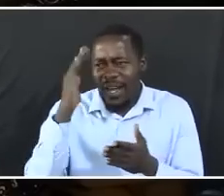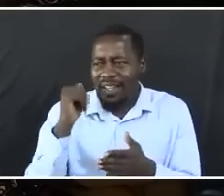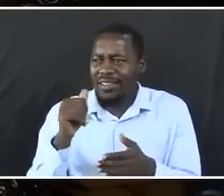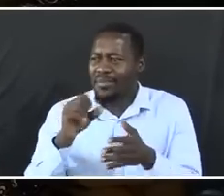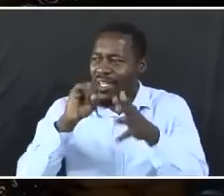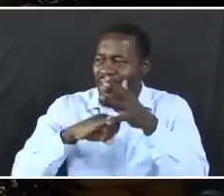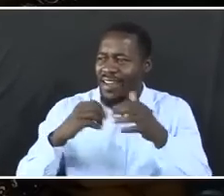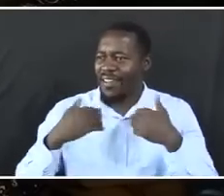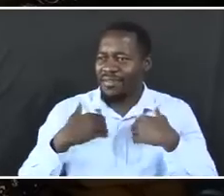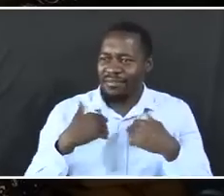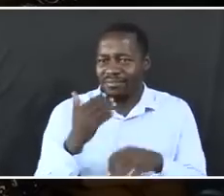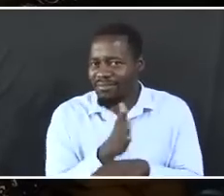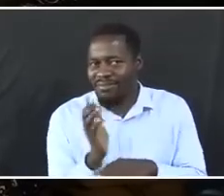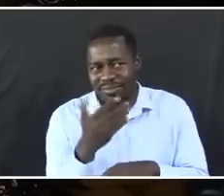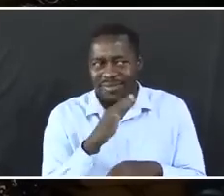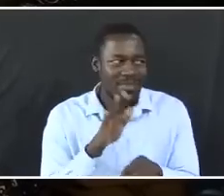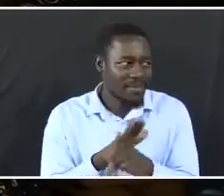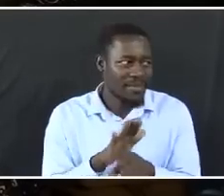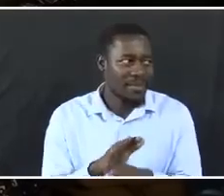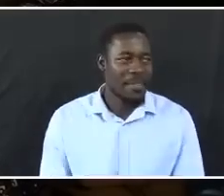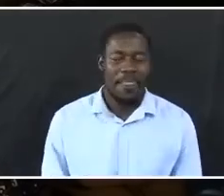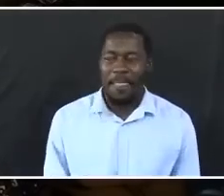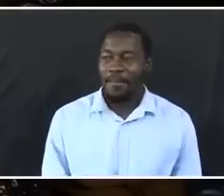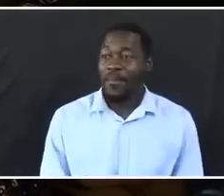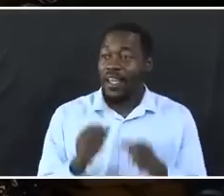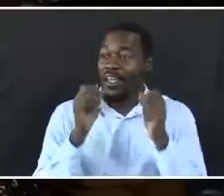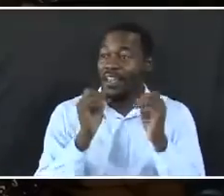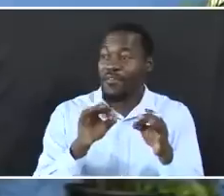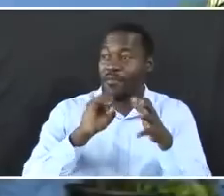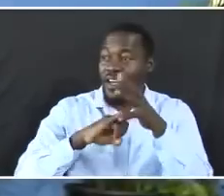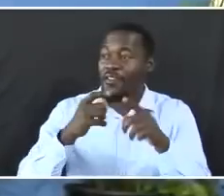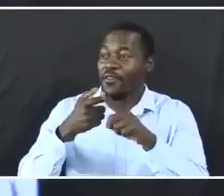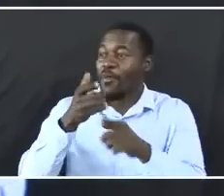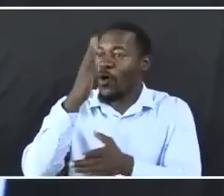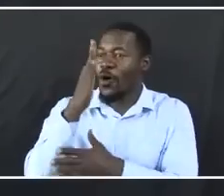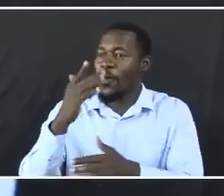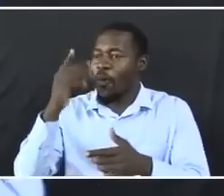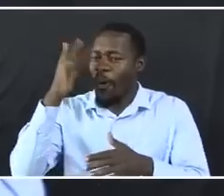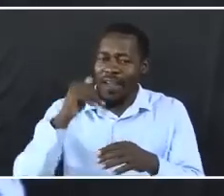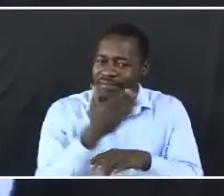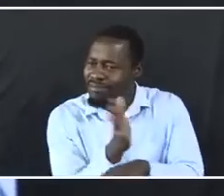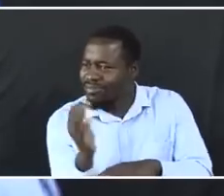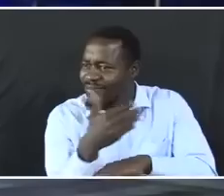in the new earth? Thank you. Huyu anataka kungoja mpaka new earth.